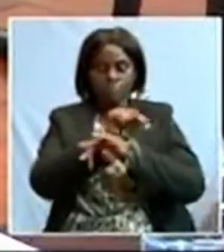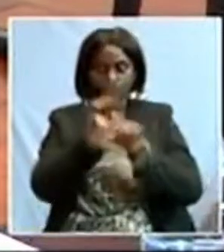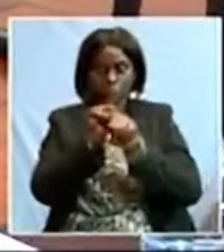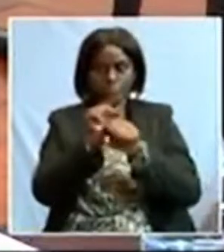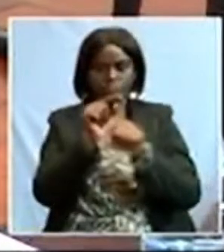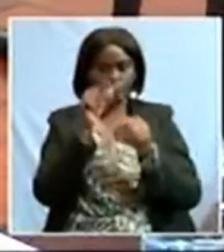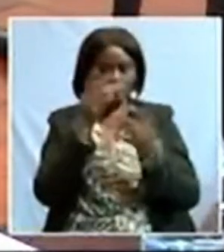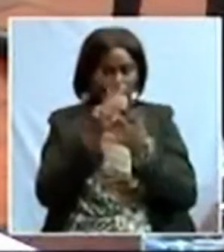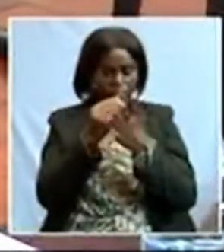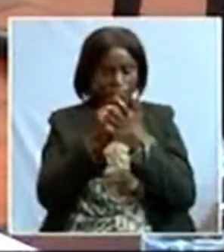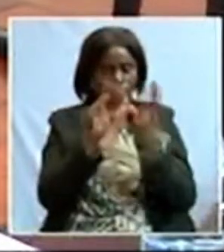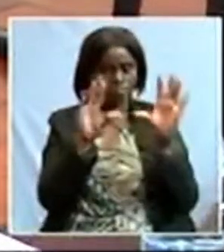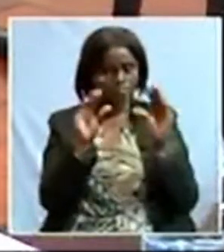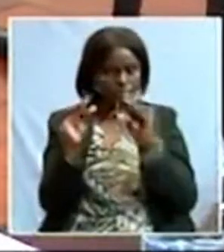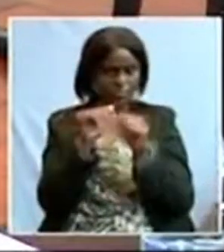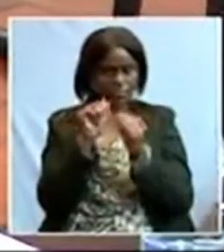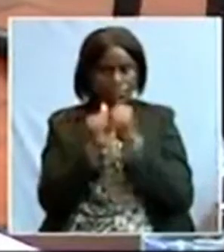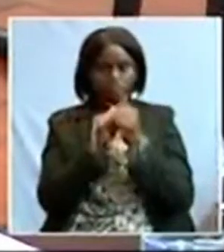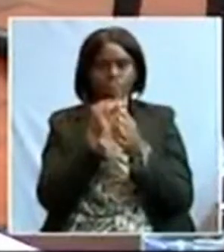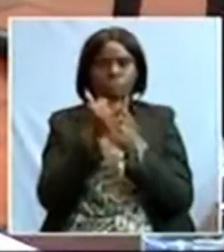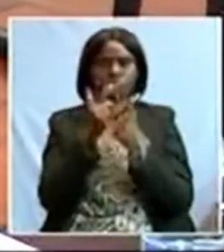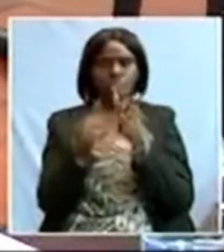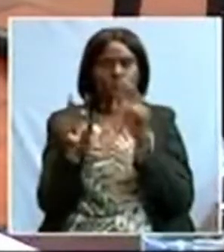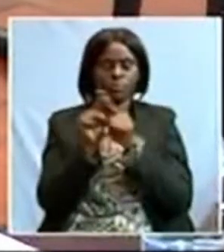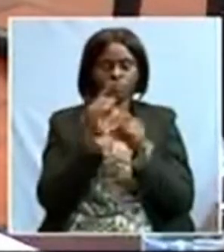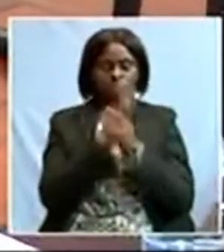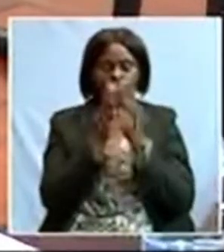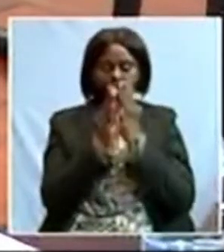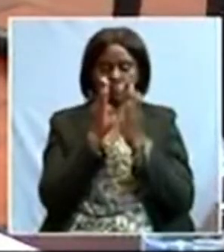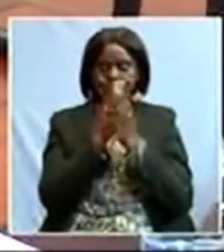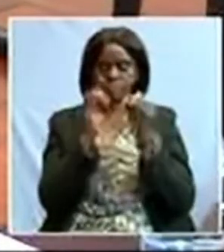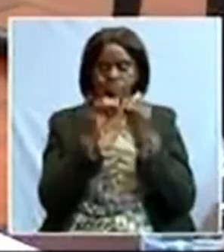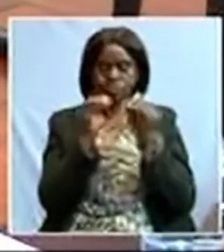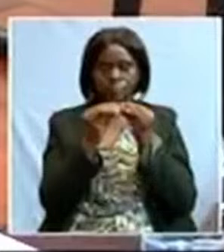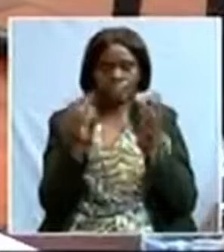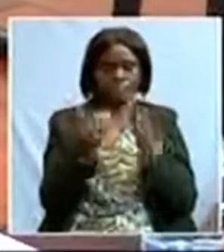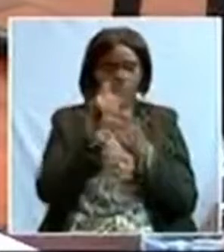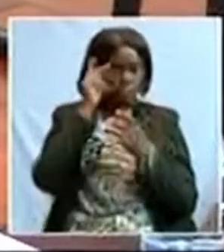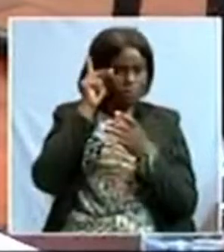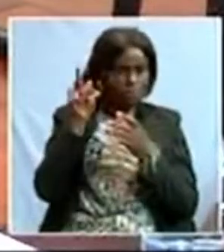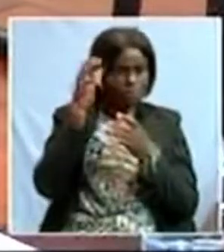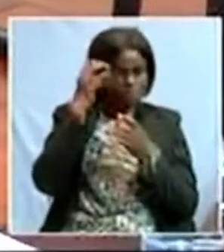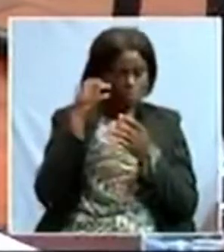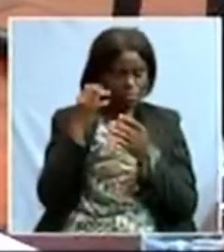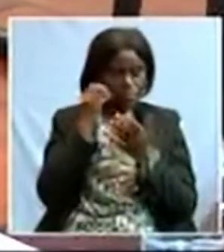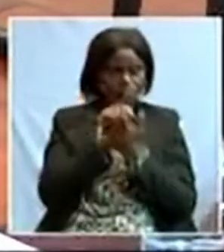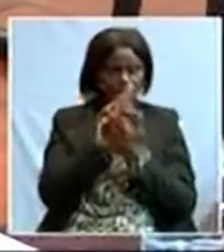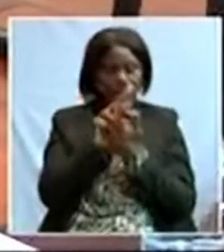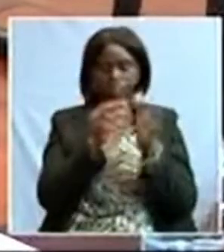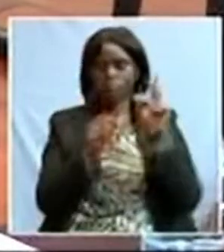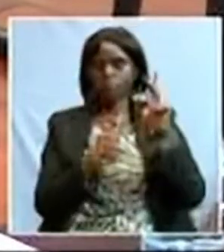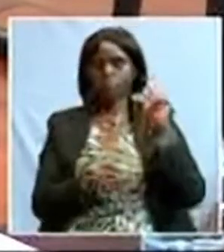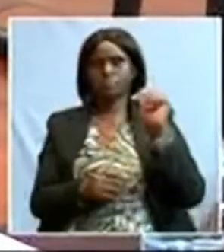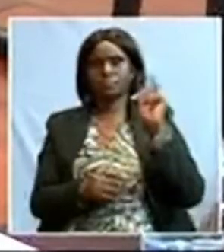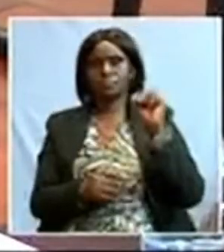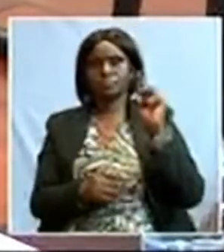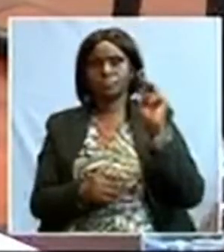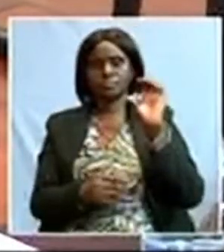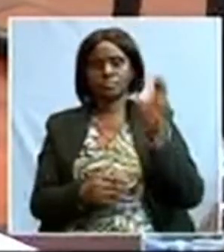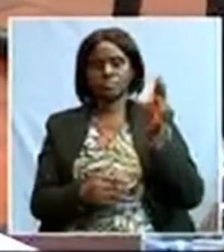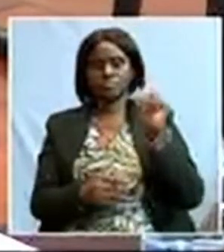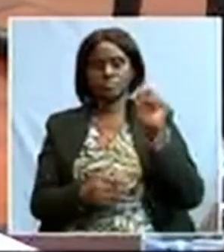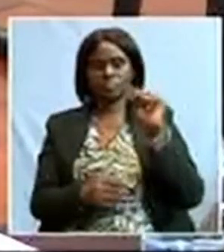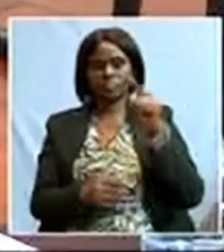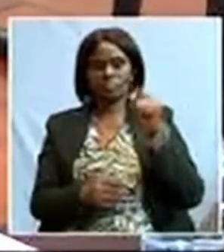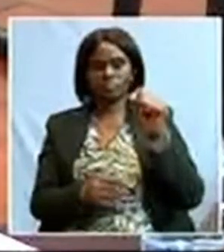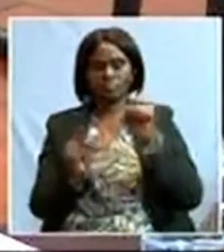and furniture and fittings, which were the construction of new theatre offices, rehabilitation of Kamchanga Hotel, rehabilitation